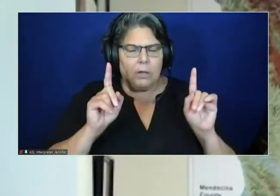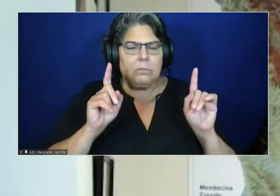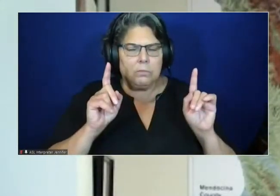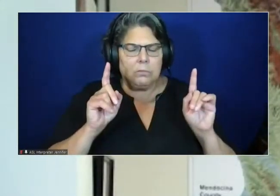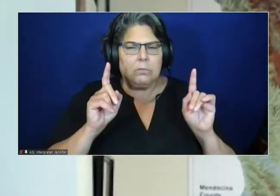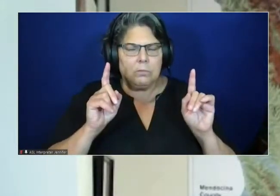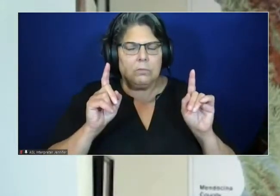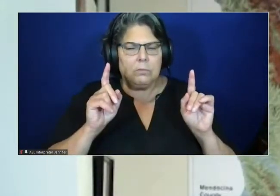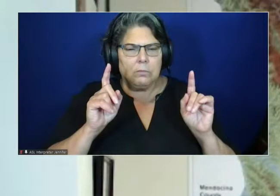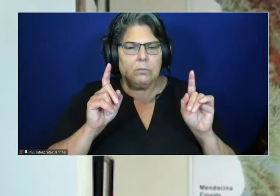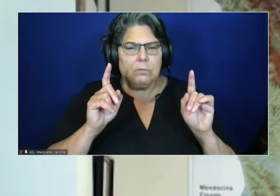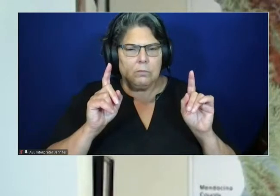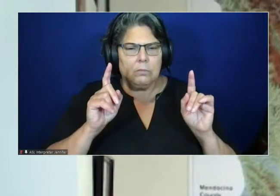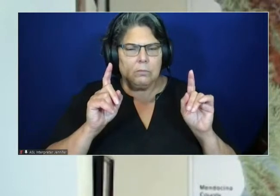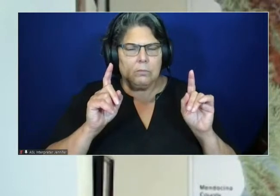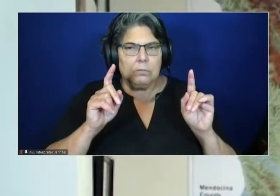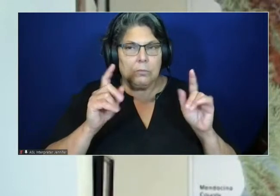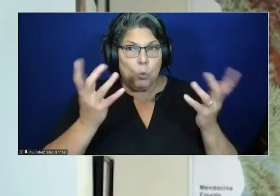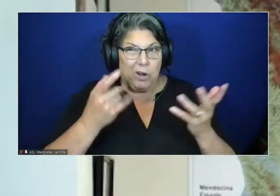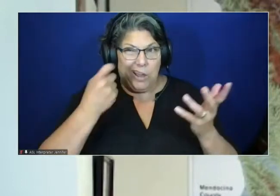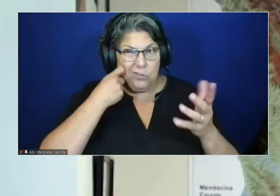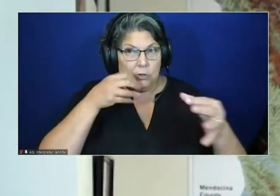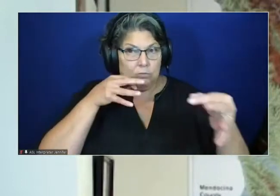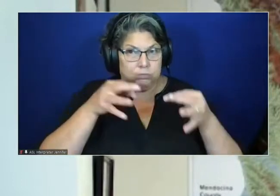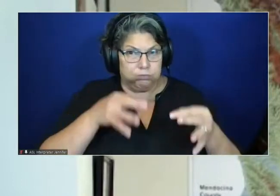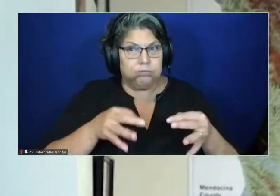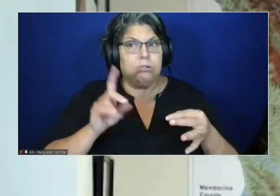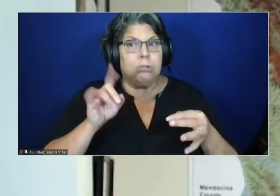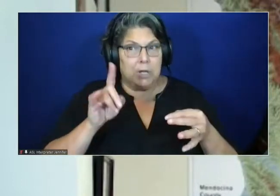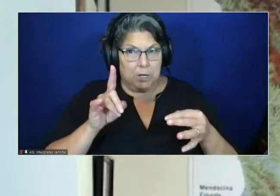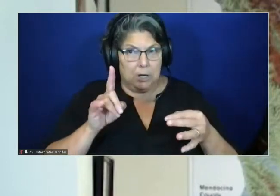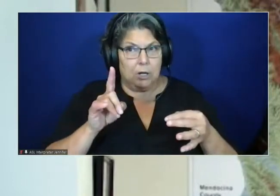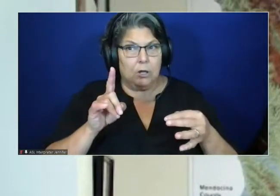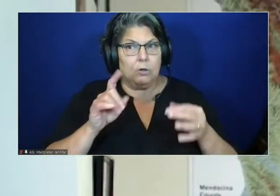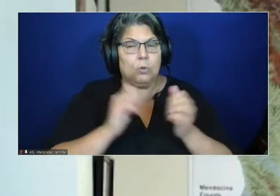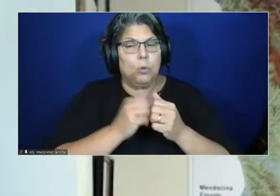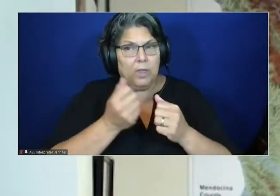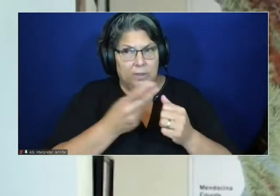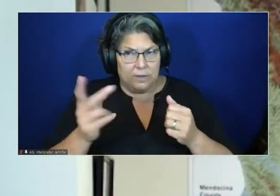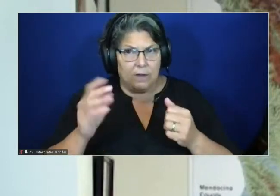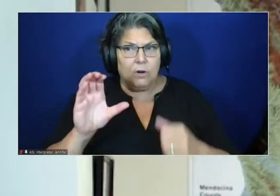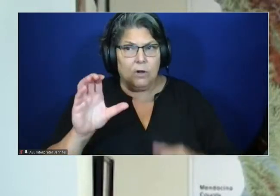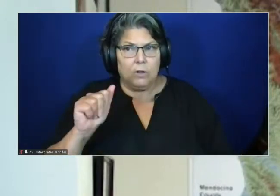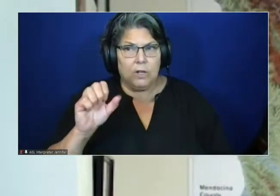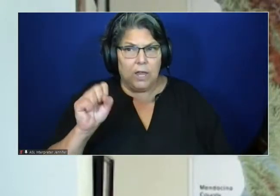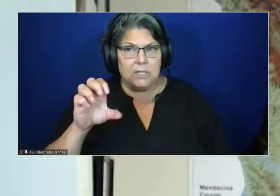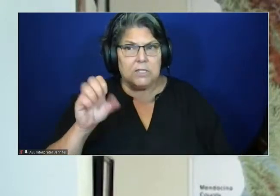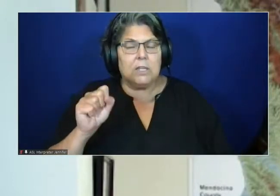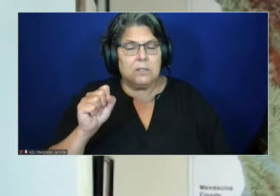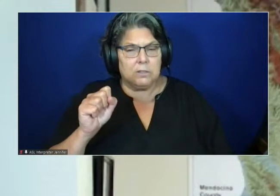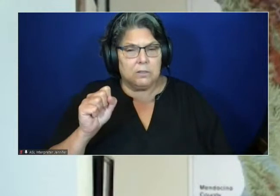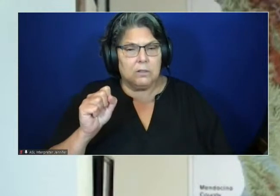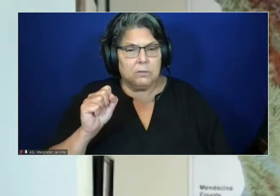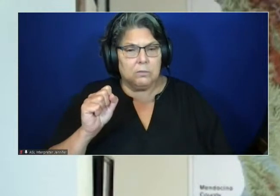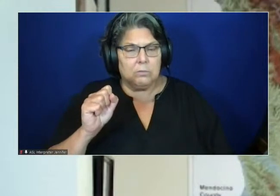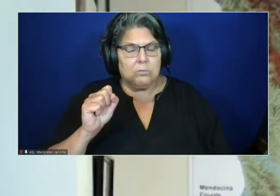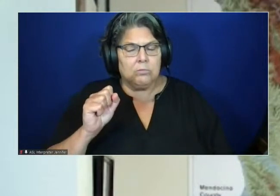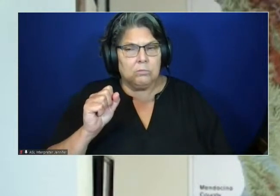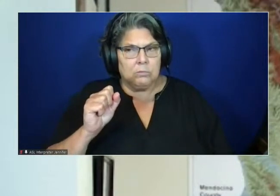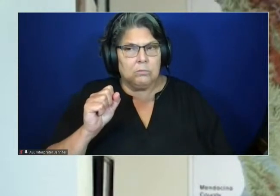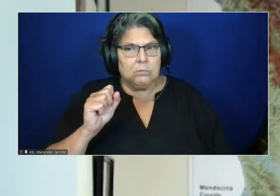have done what I've just outlined with several of the cases, and the ones that we